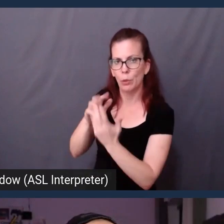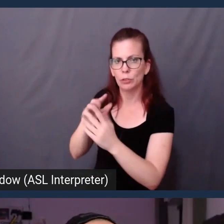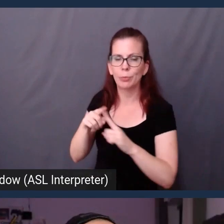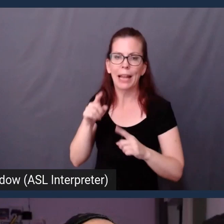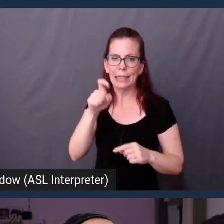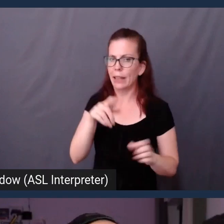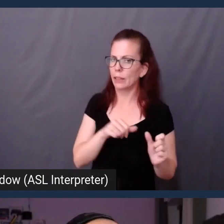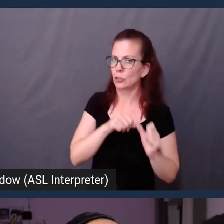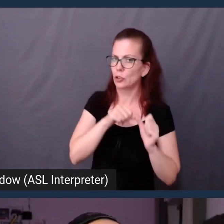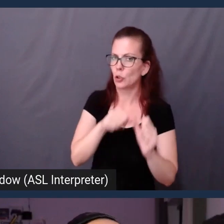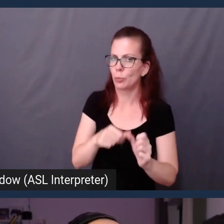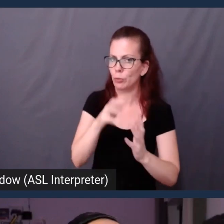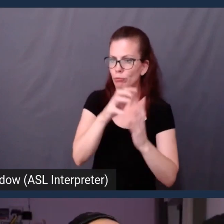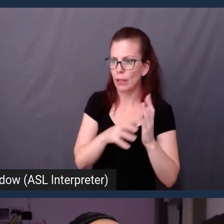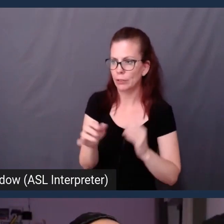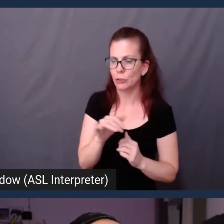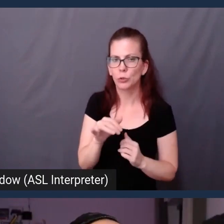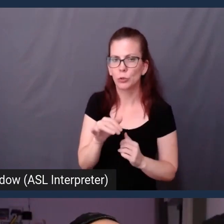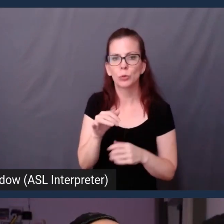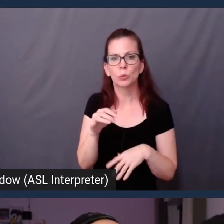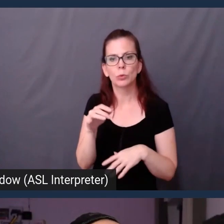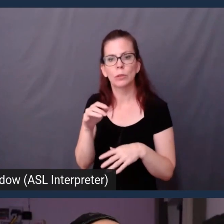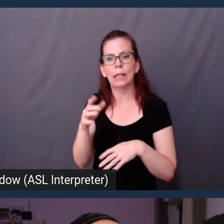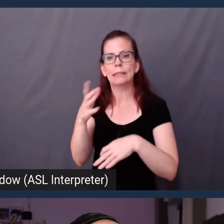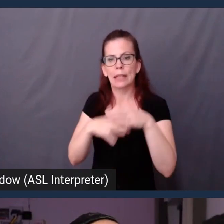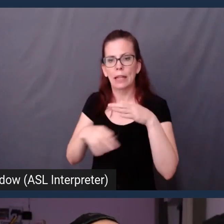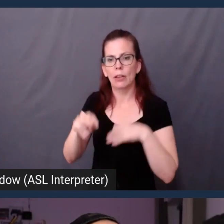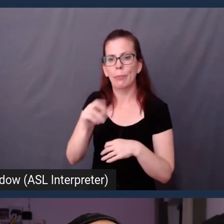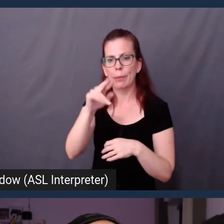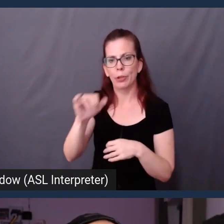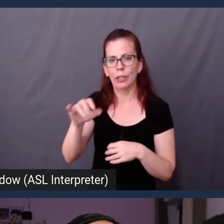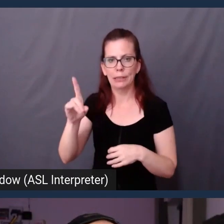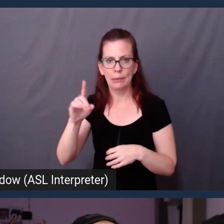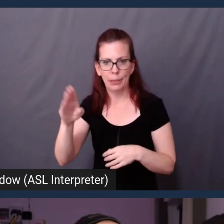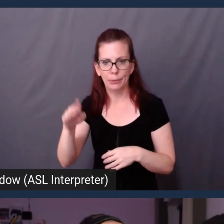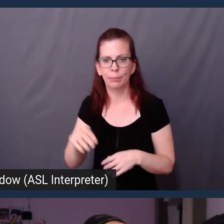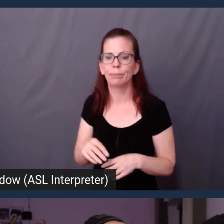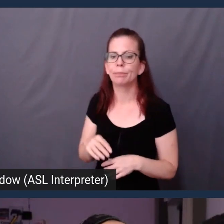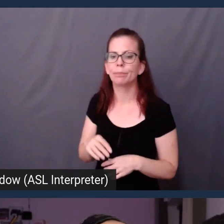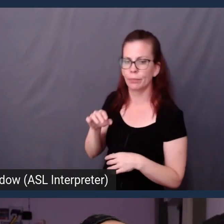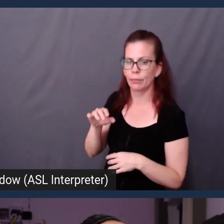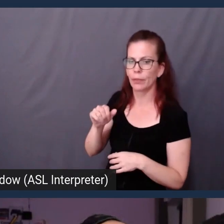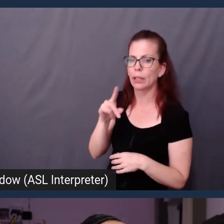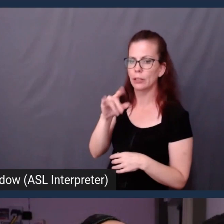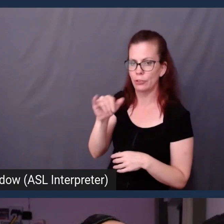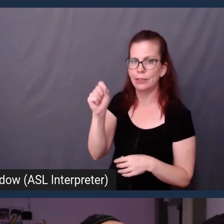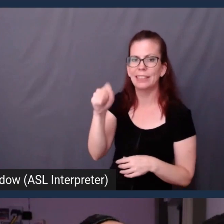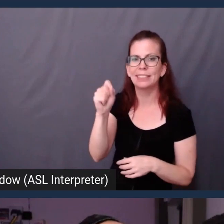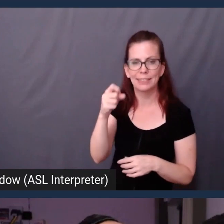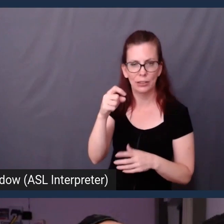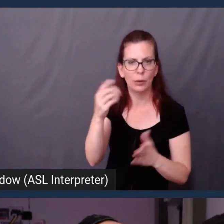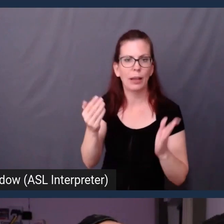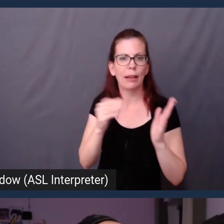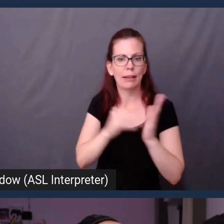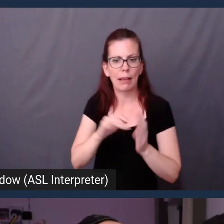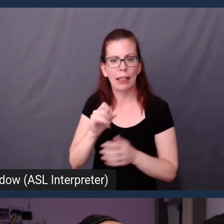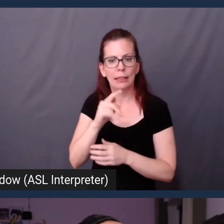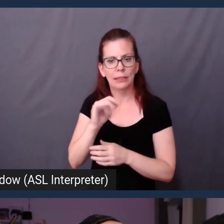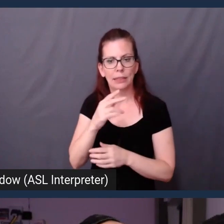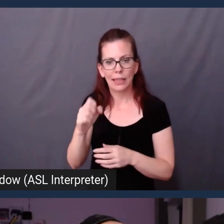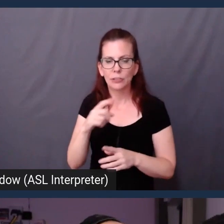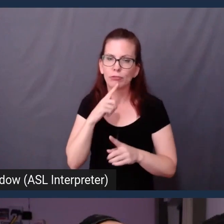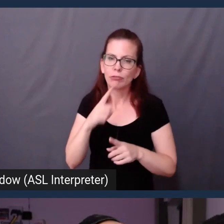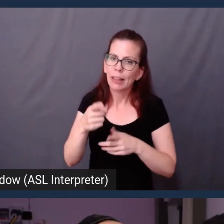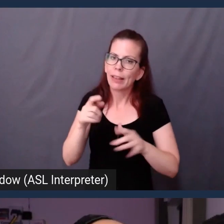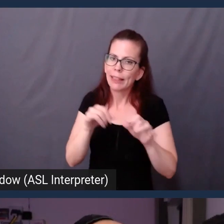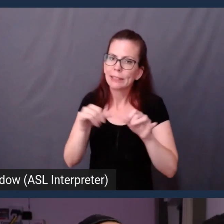durable writes inside of MemoryDB. Yeah, so the ElastiCache for Redis, the internet applications, they tend to